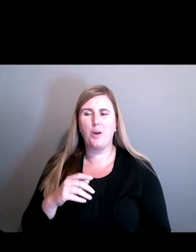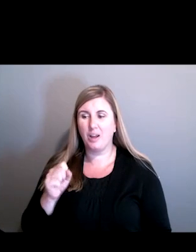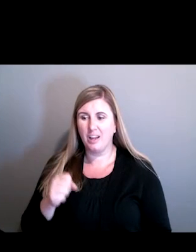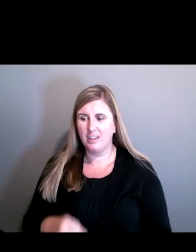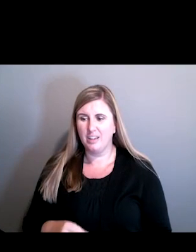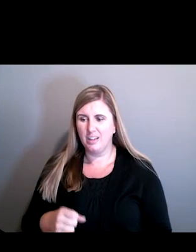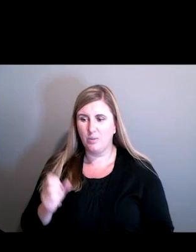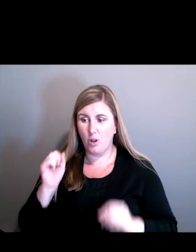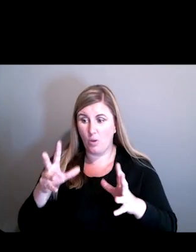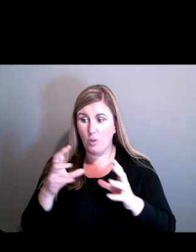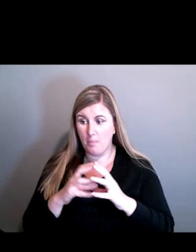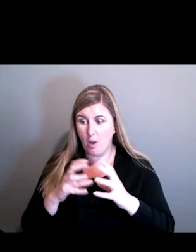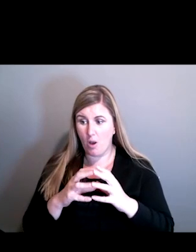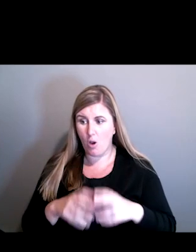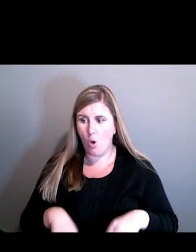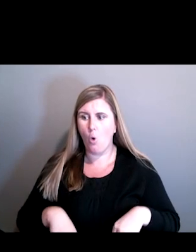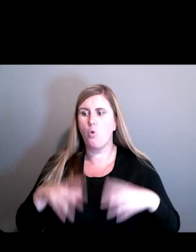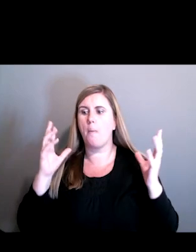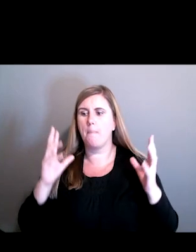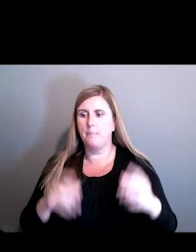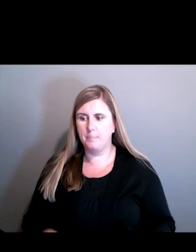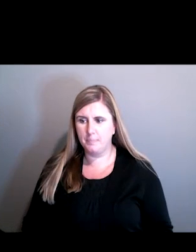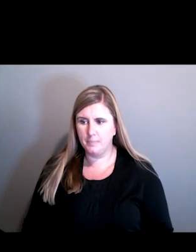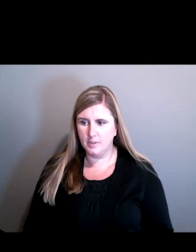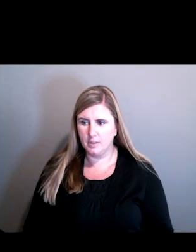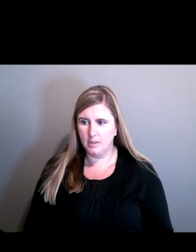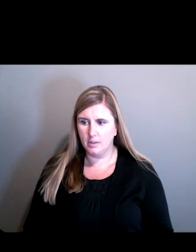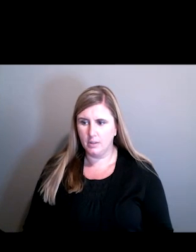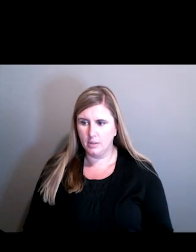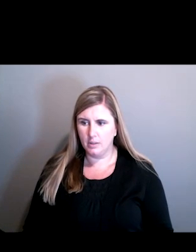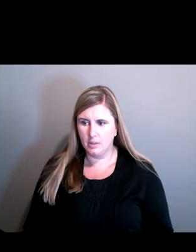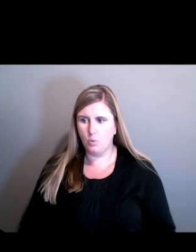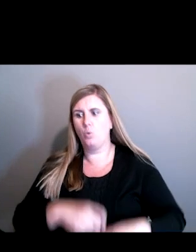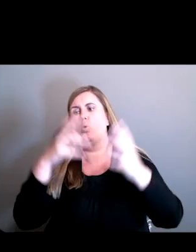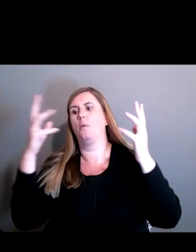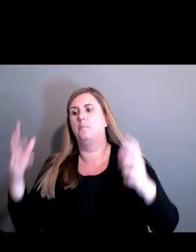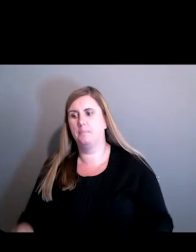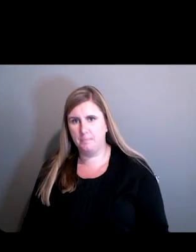There you go. There you go. You want to throw the ball?